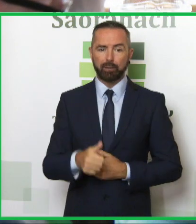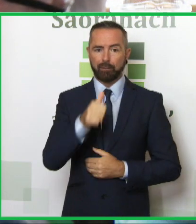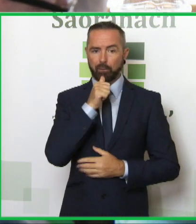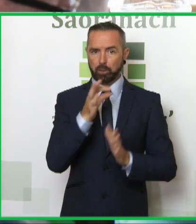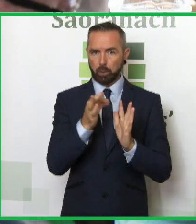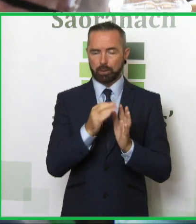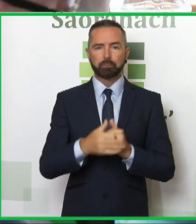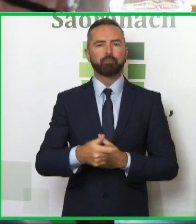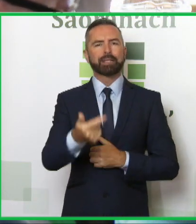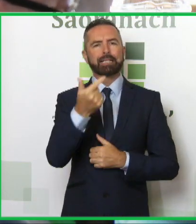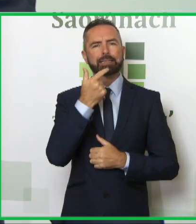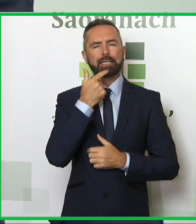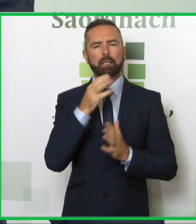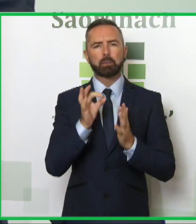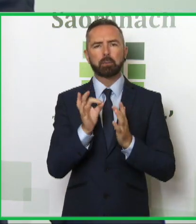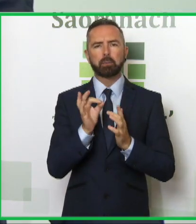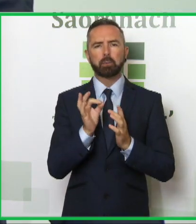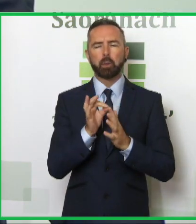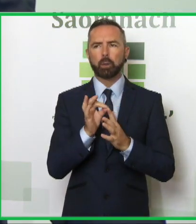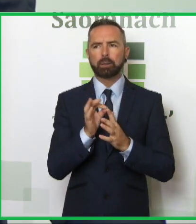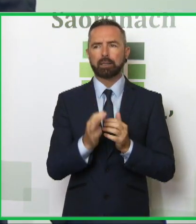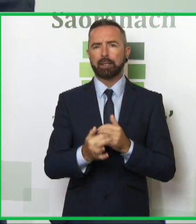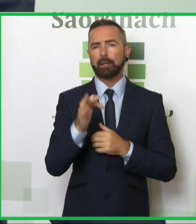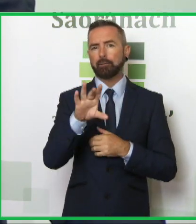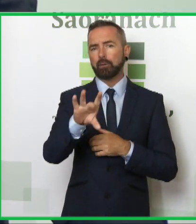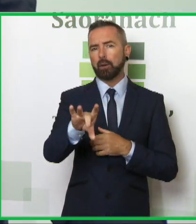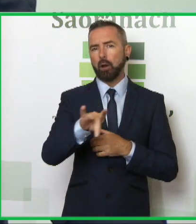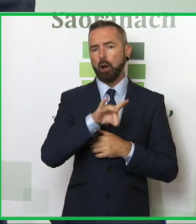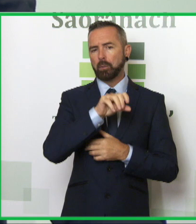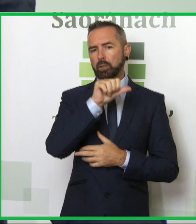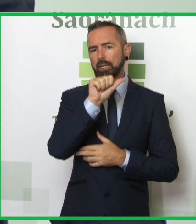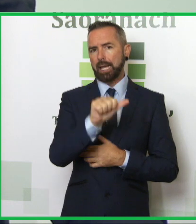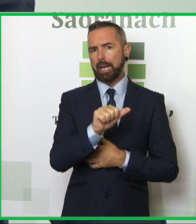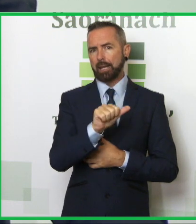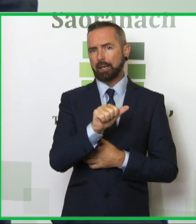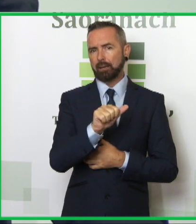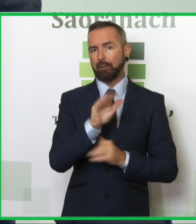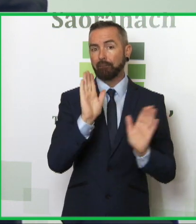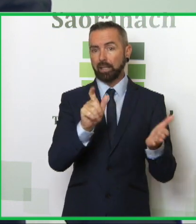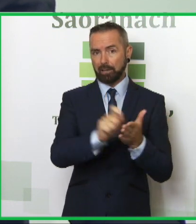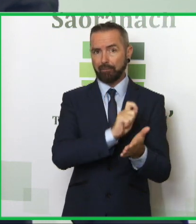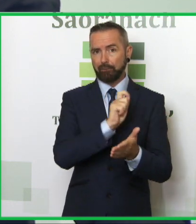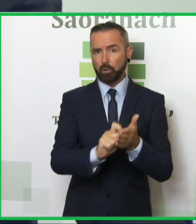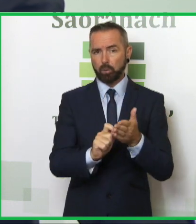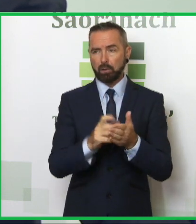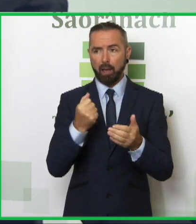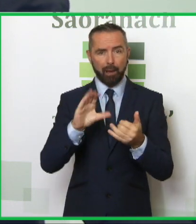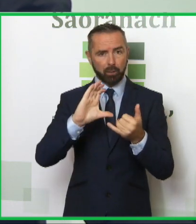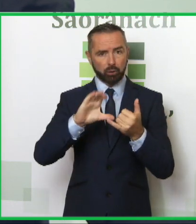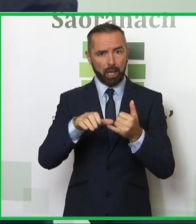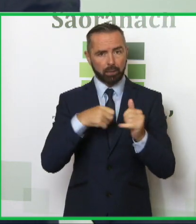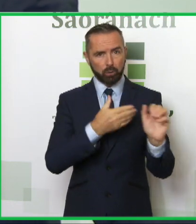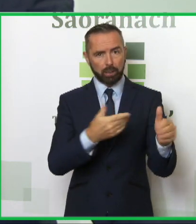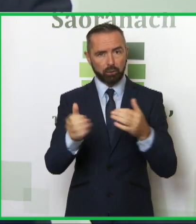And then the second point is, what if option A, the status quo, was voted for? Is there any opportunity within that to